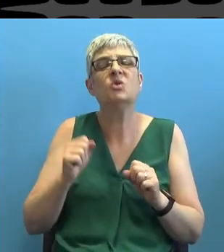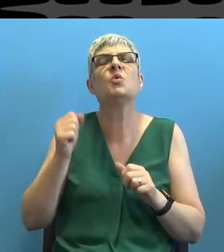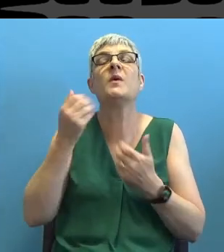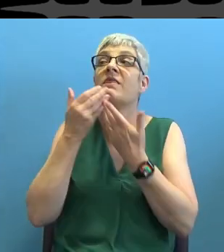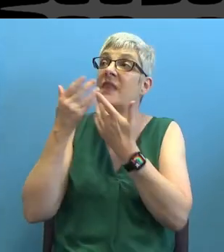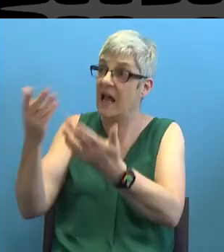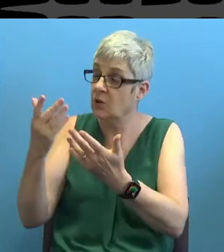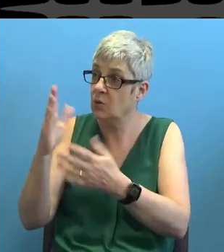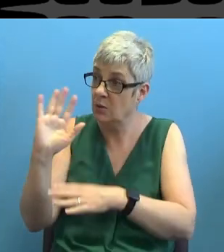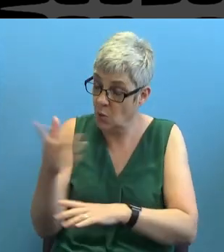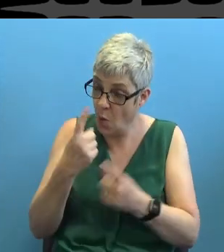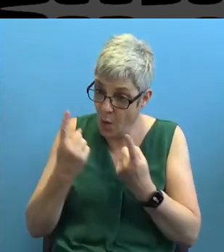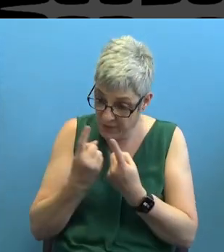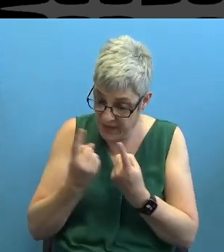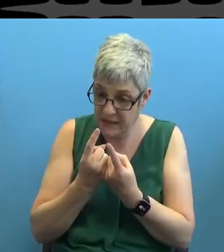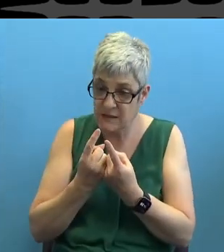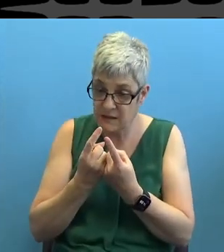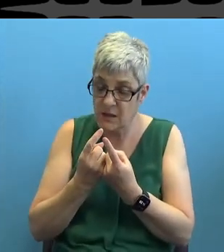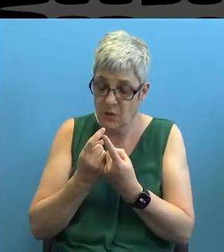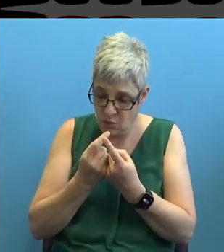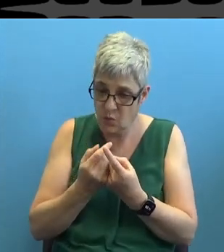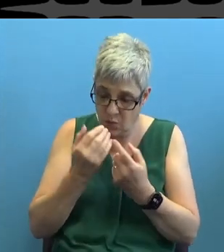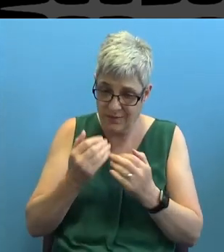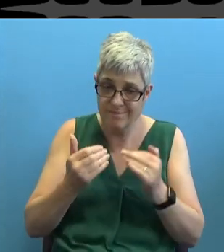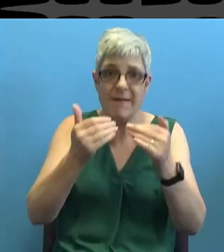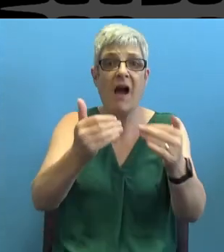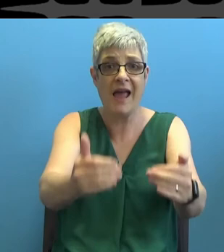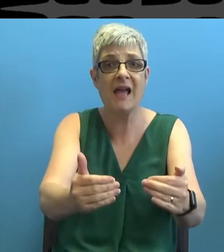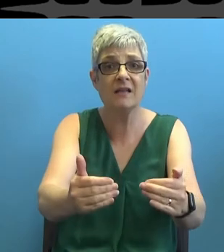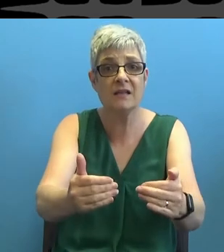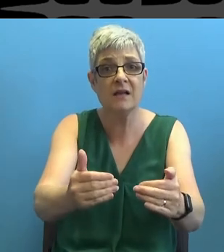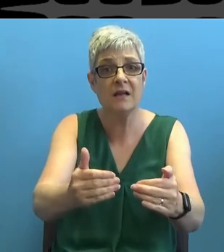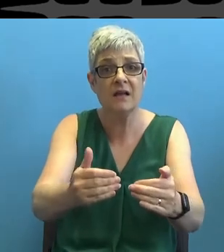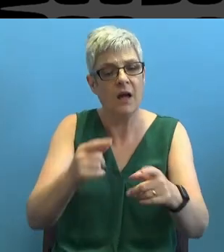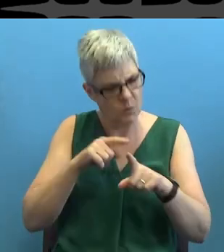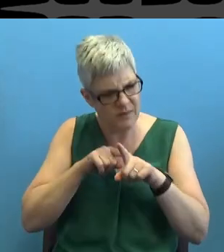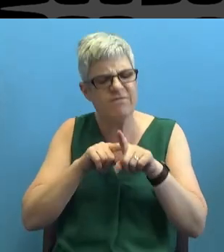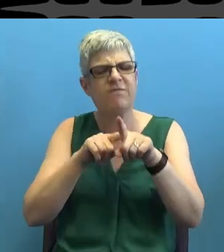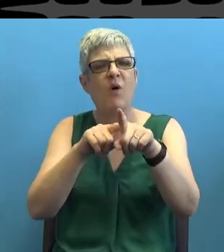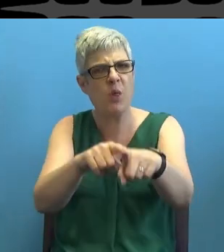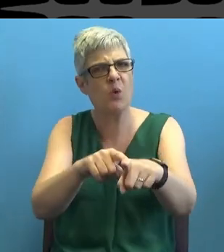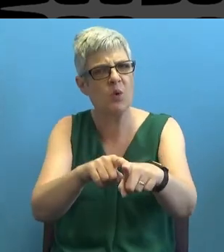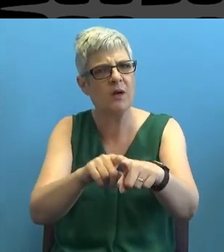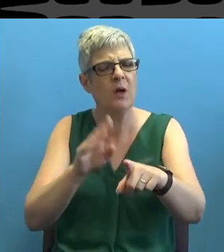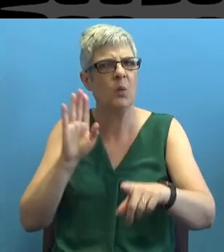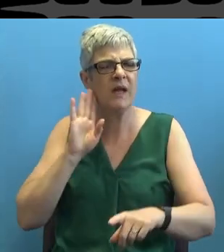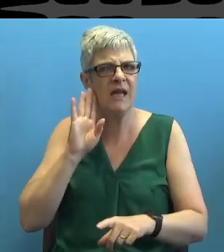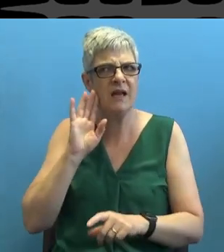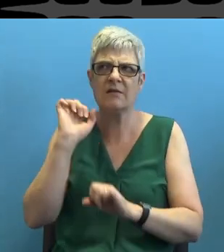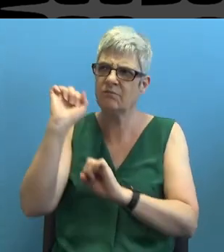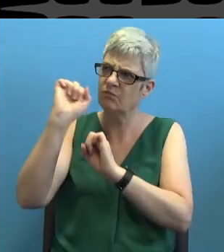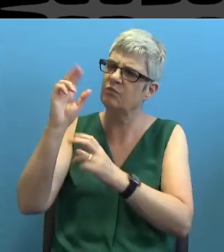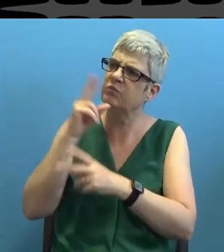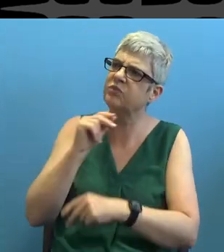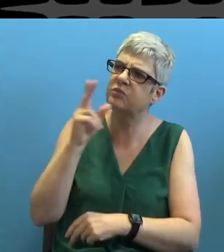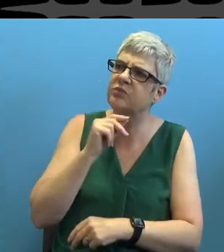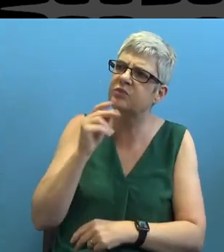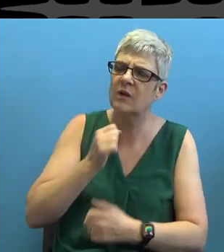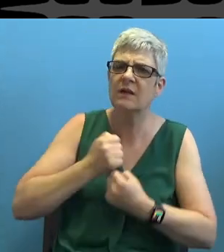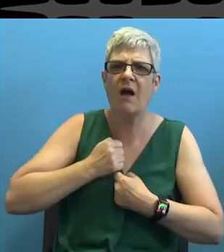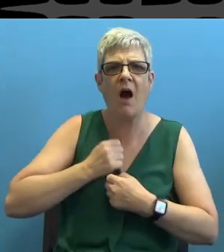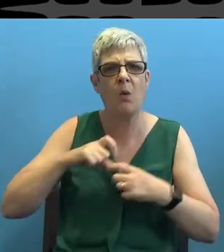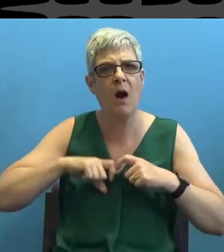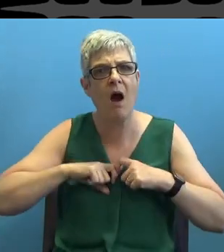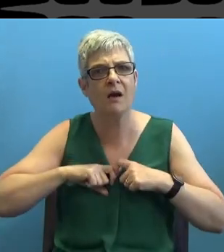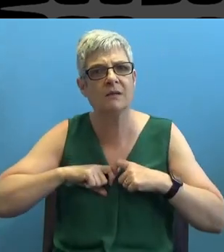thank you, Lord, that in all things you go ahead of us, and as we follow and hear you speaking to our hearts, we find